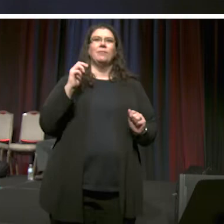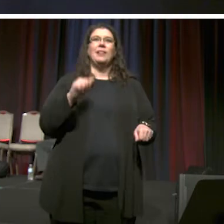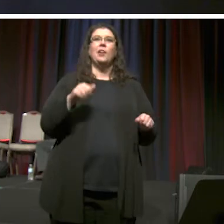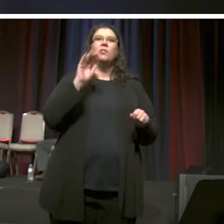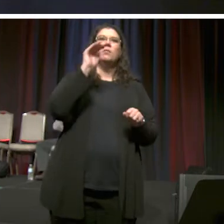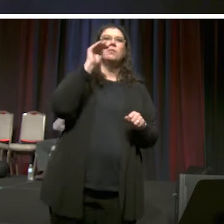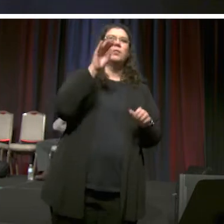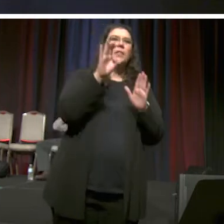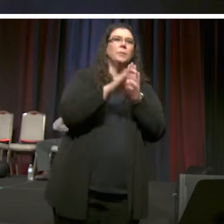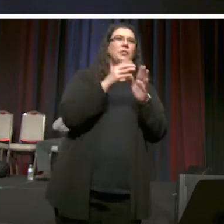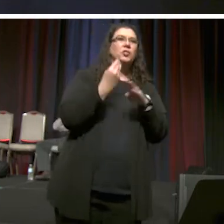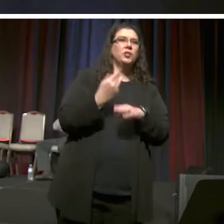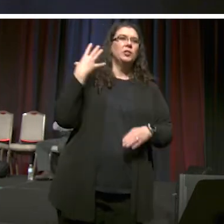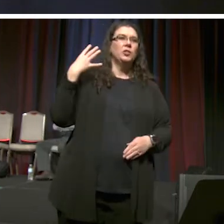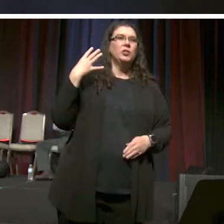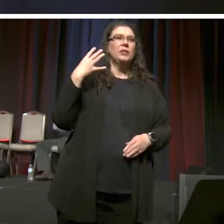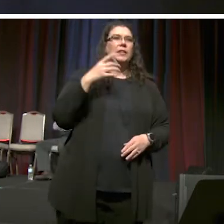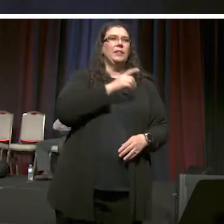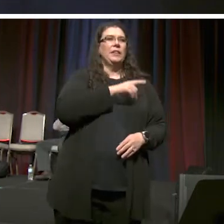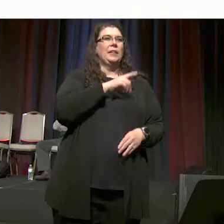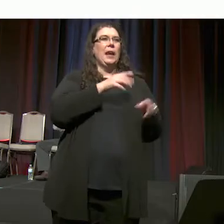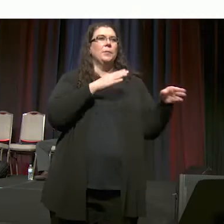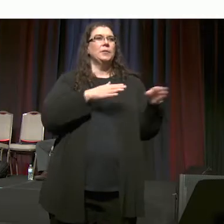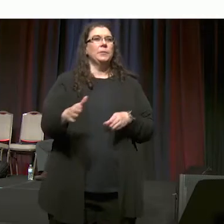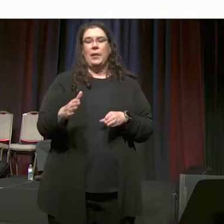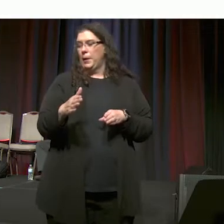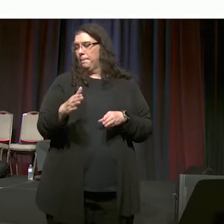the Indianapolis plan model?